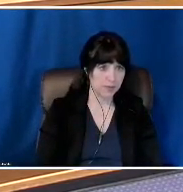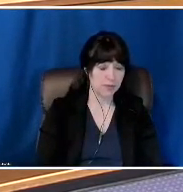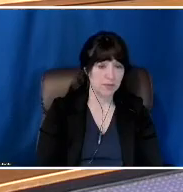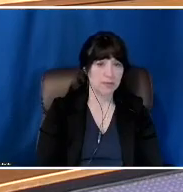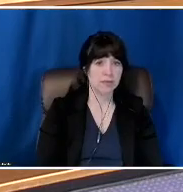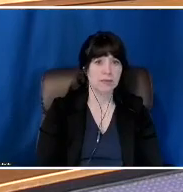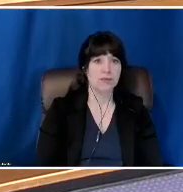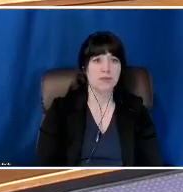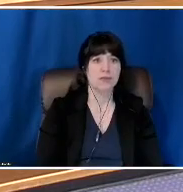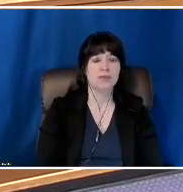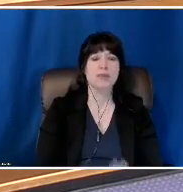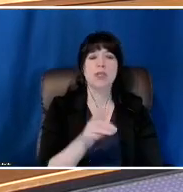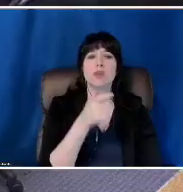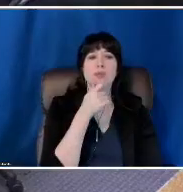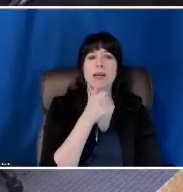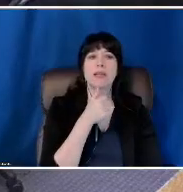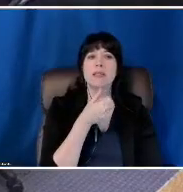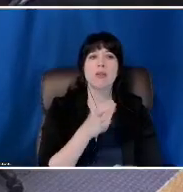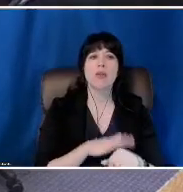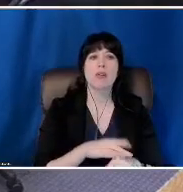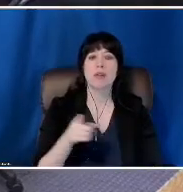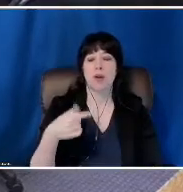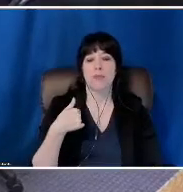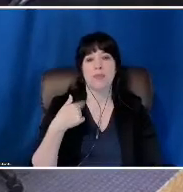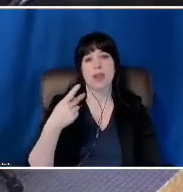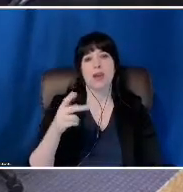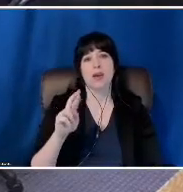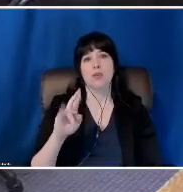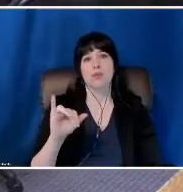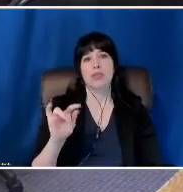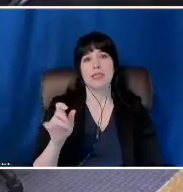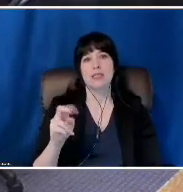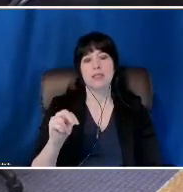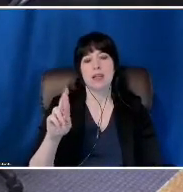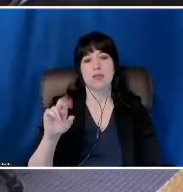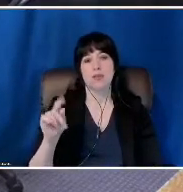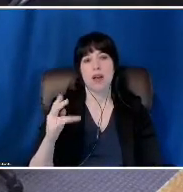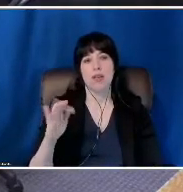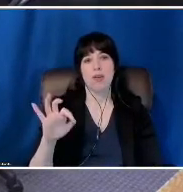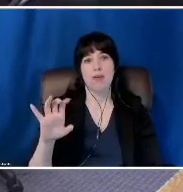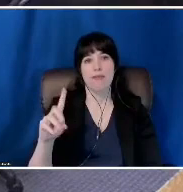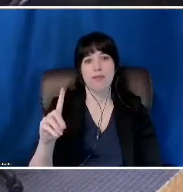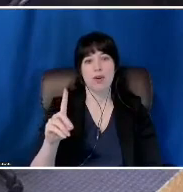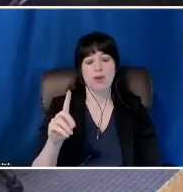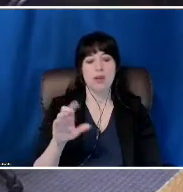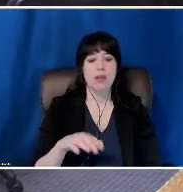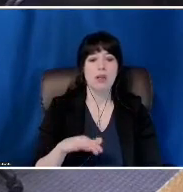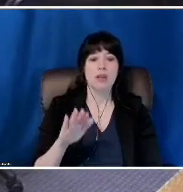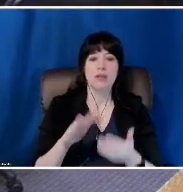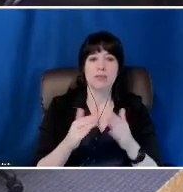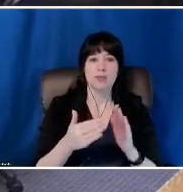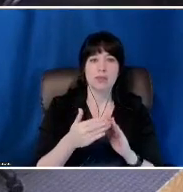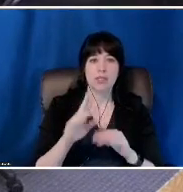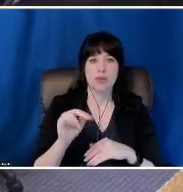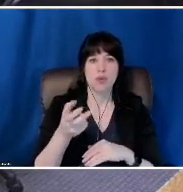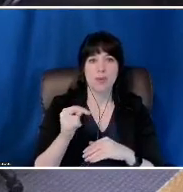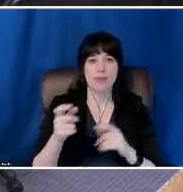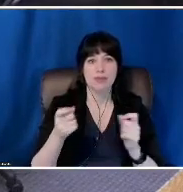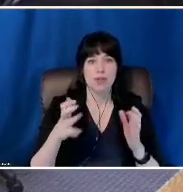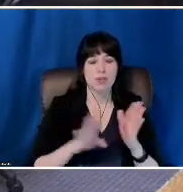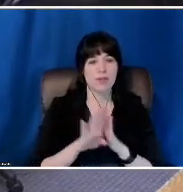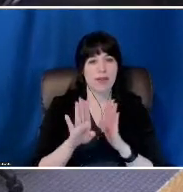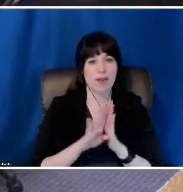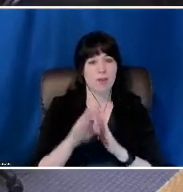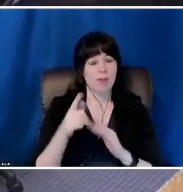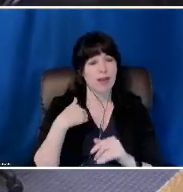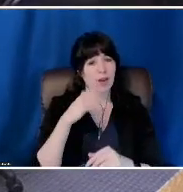Your mic's on. There you go. Kristen Rutherford, Community and Urban Development Director. I'll just point out that the there are a couple of